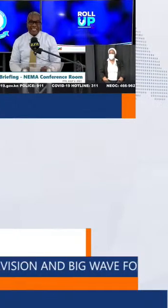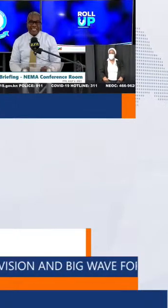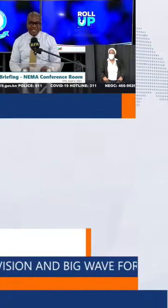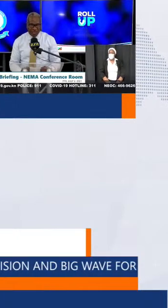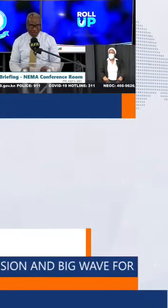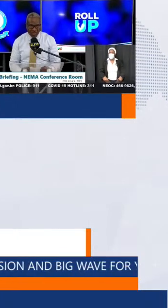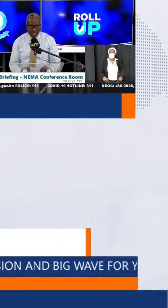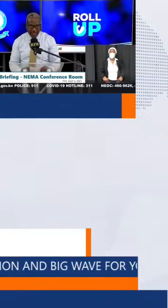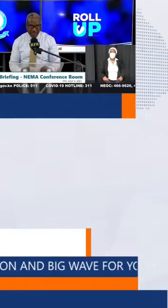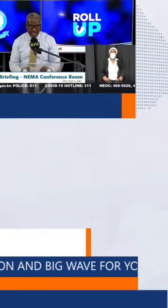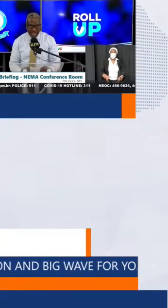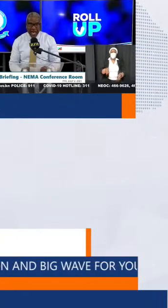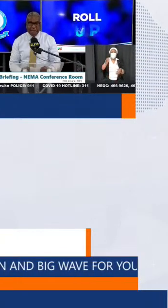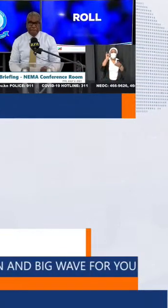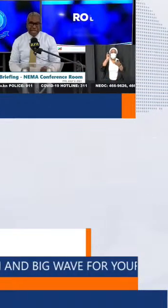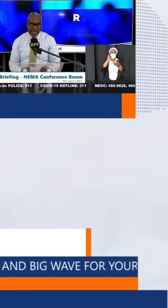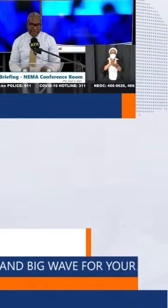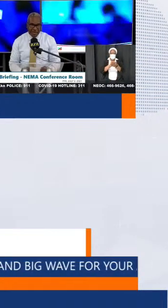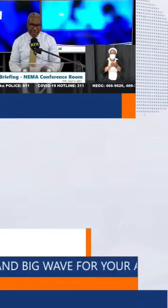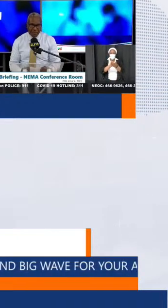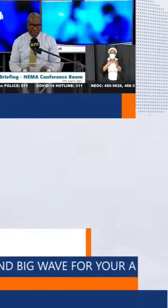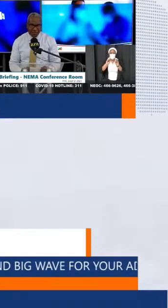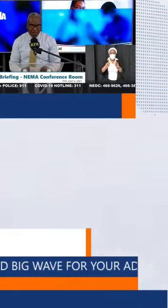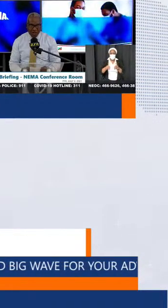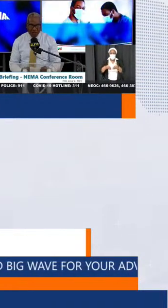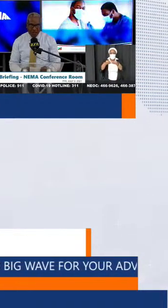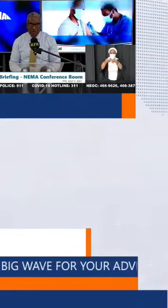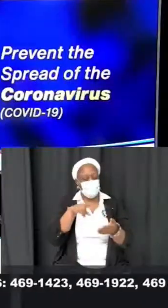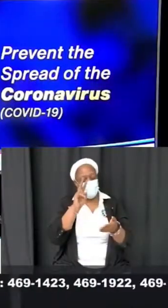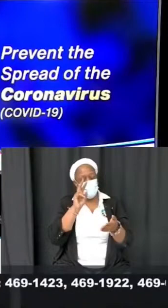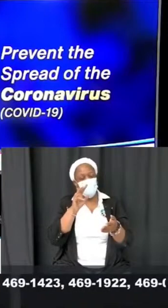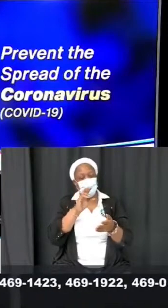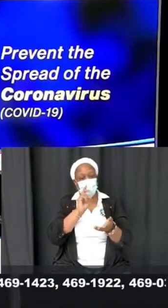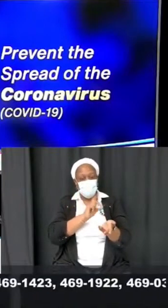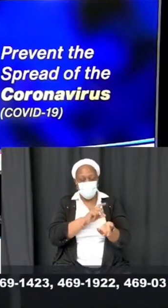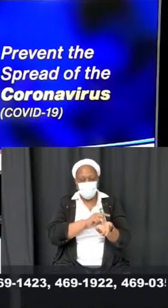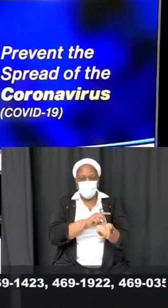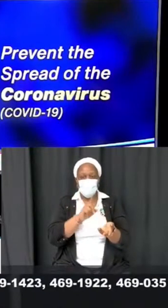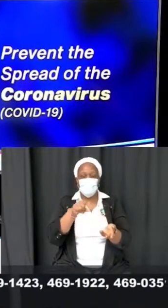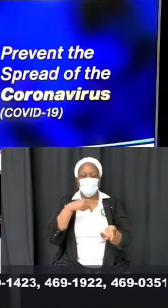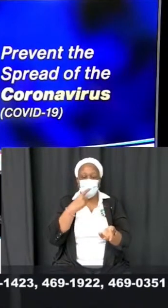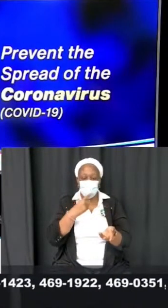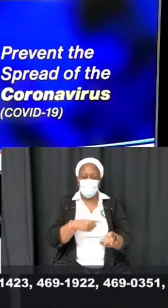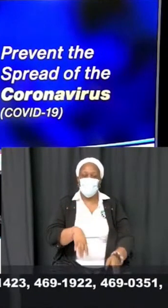was administered across the Federation of St. Kitts and Nevis. We got